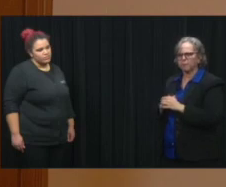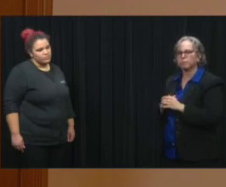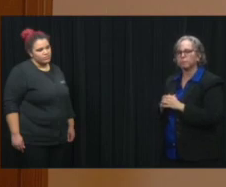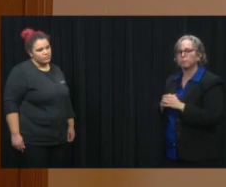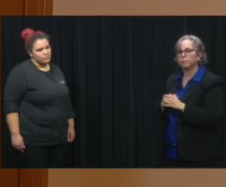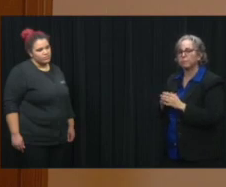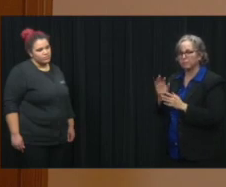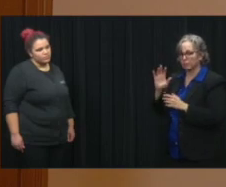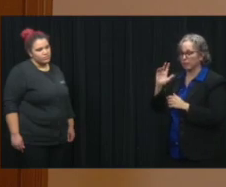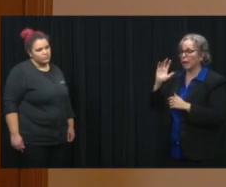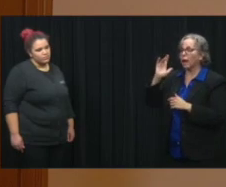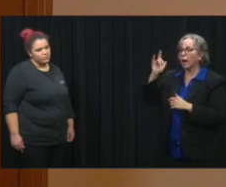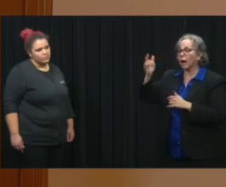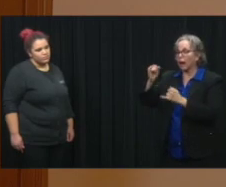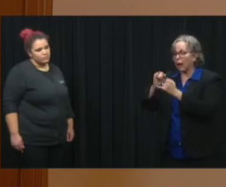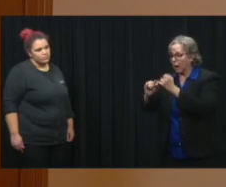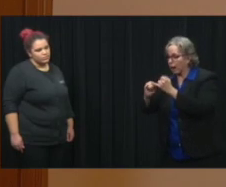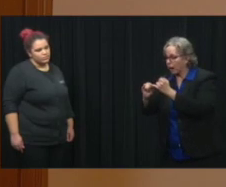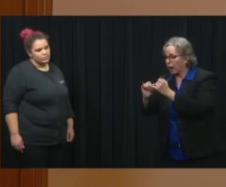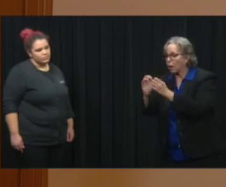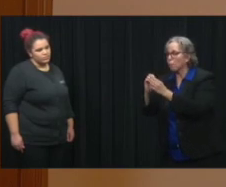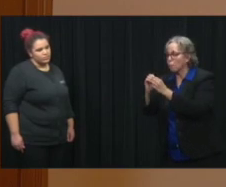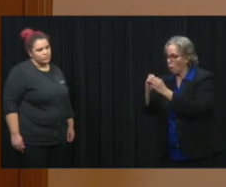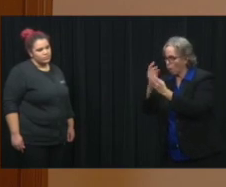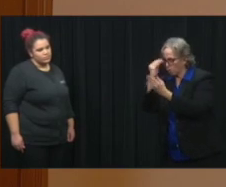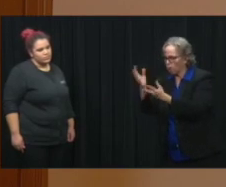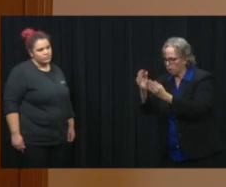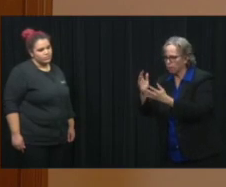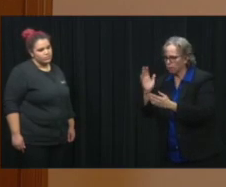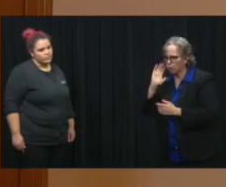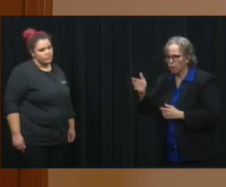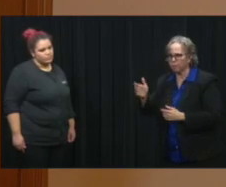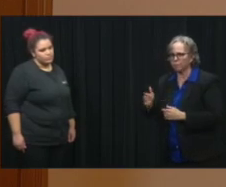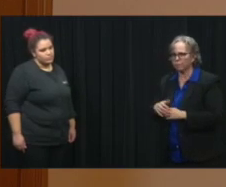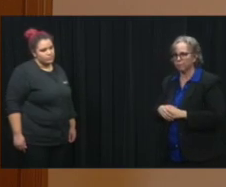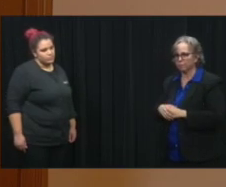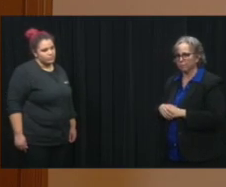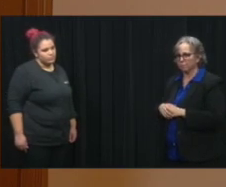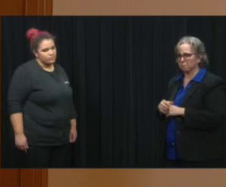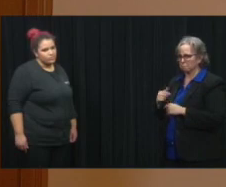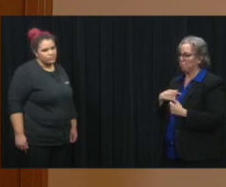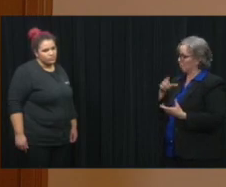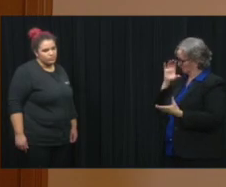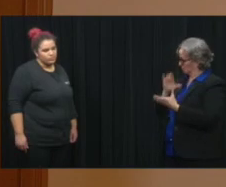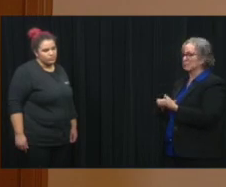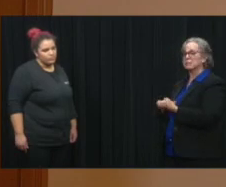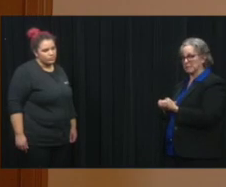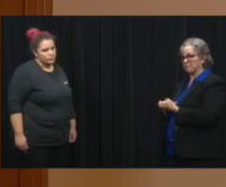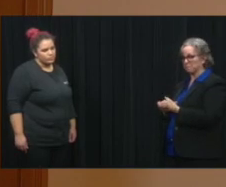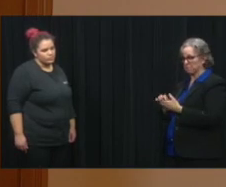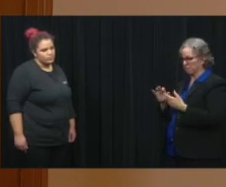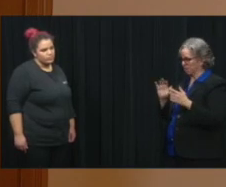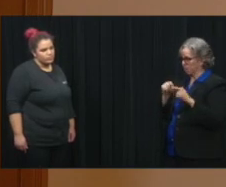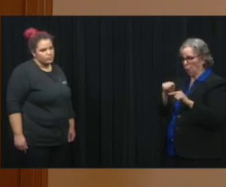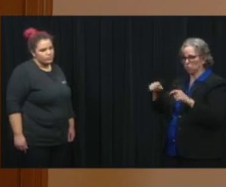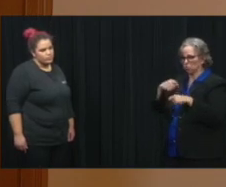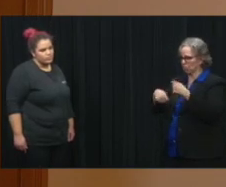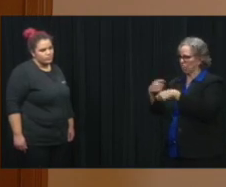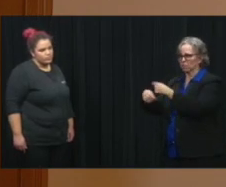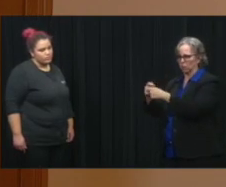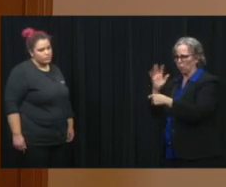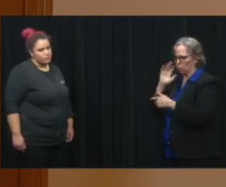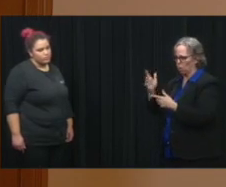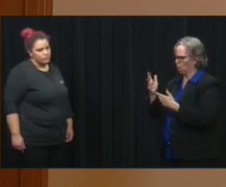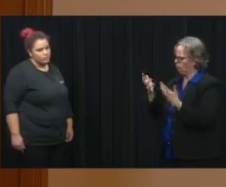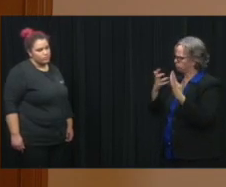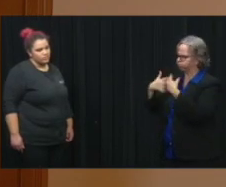that for you. But I do feel with the Hospital Association, they've been doing a tremendous job on helping us work with